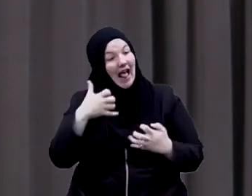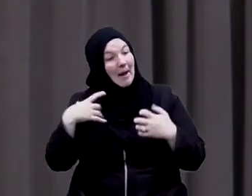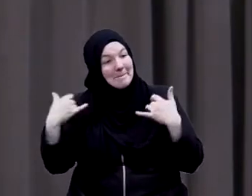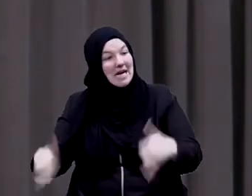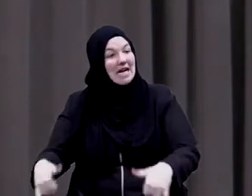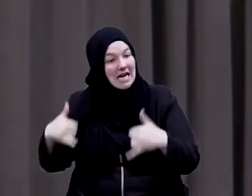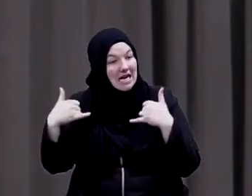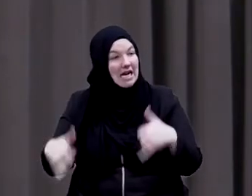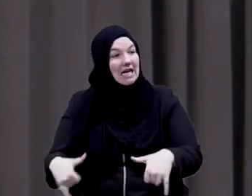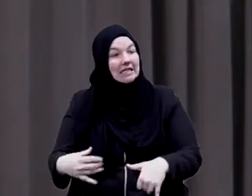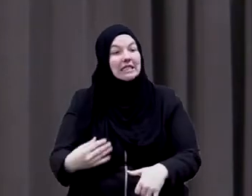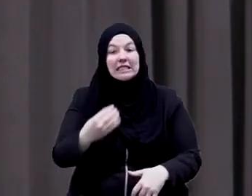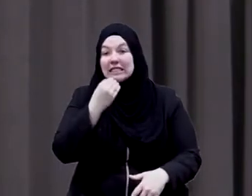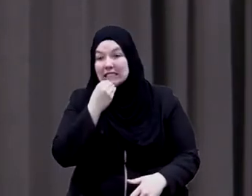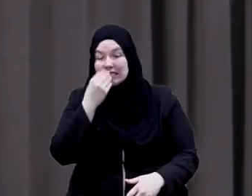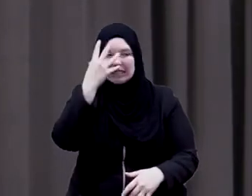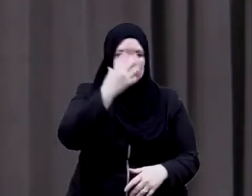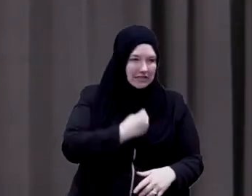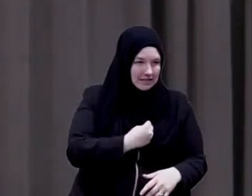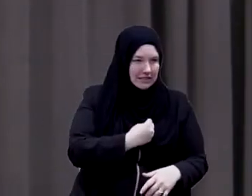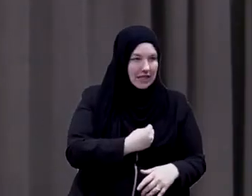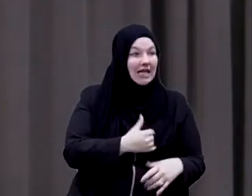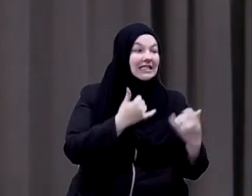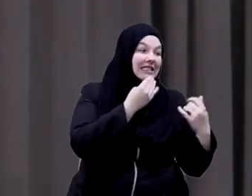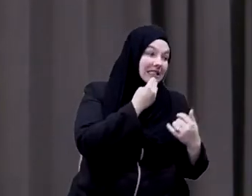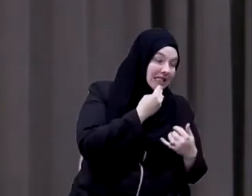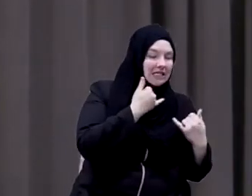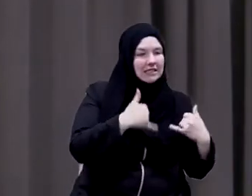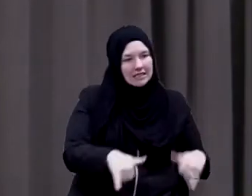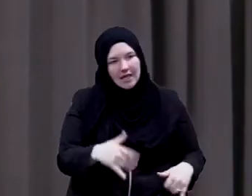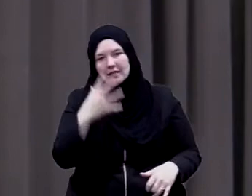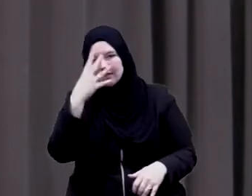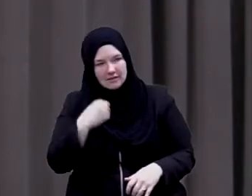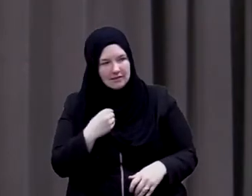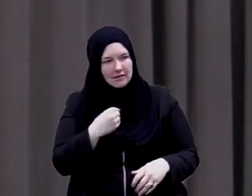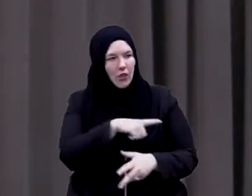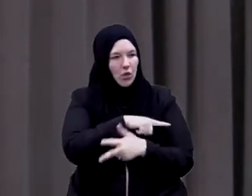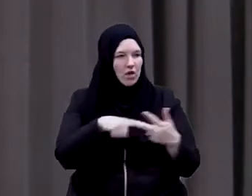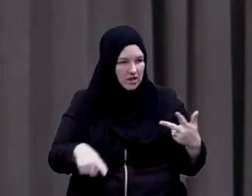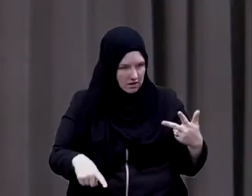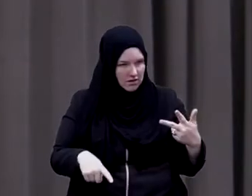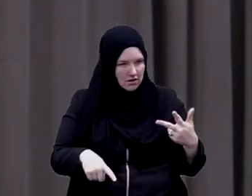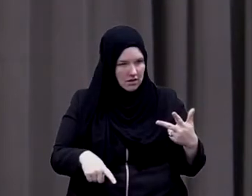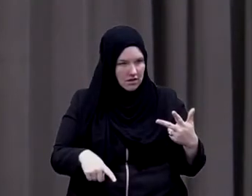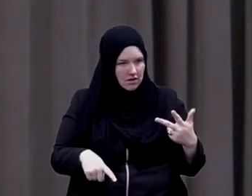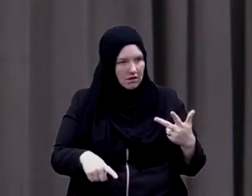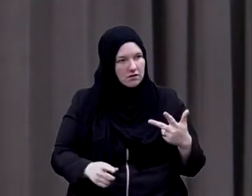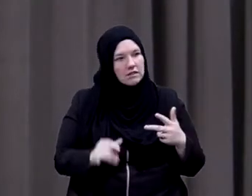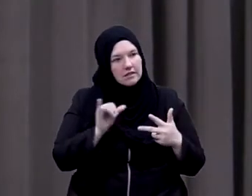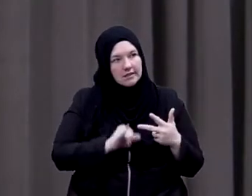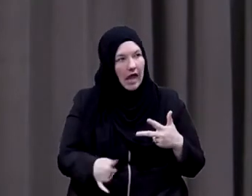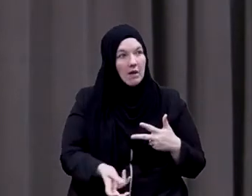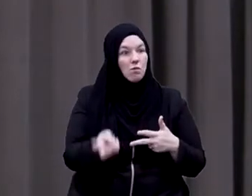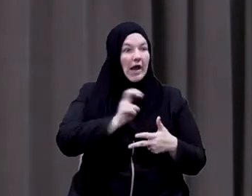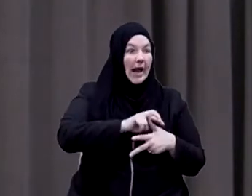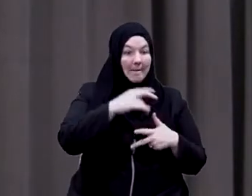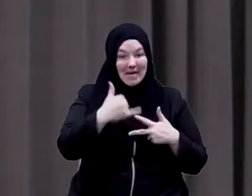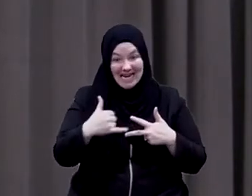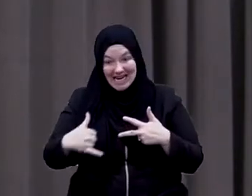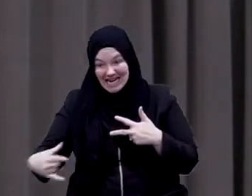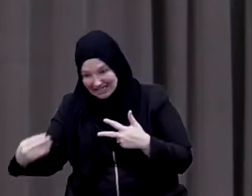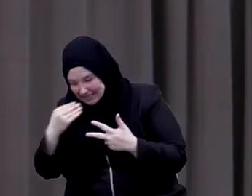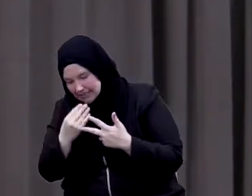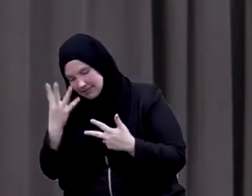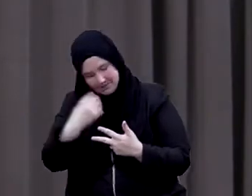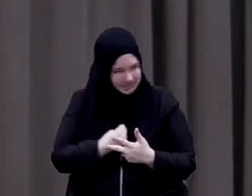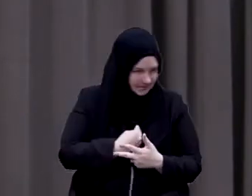Play, eat, and sleep. Sleep, eat, and play. The three. And keep recycling them. Our